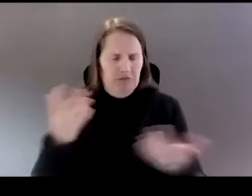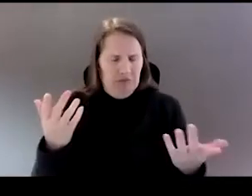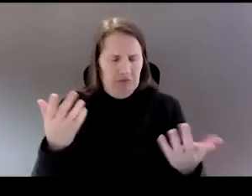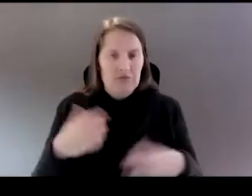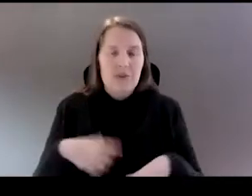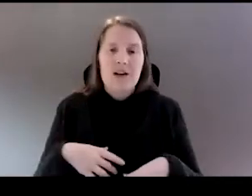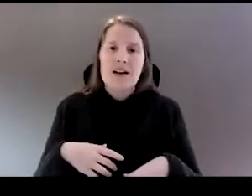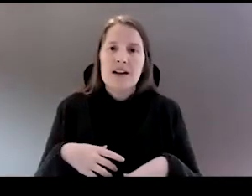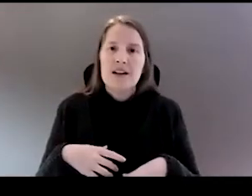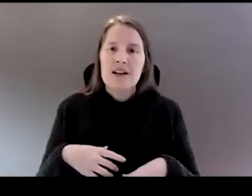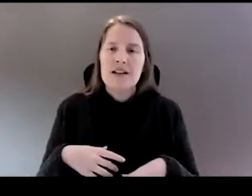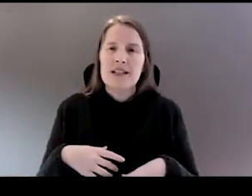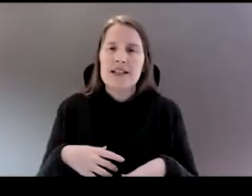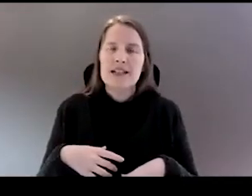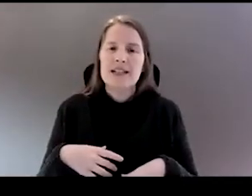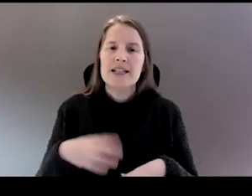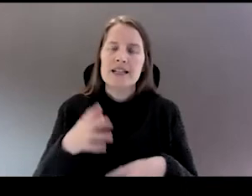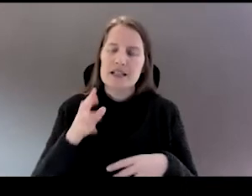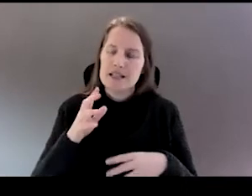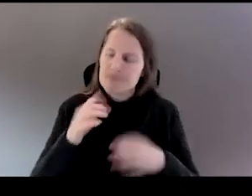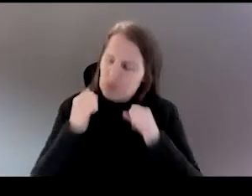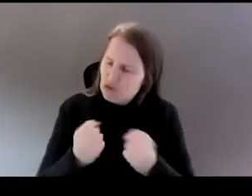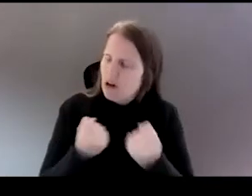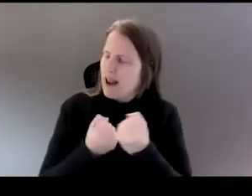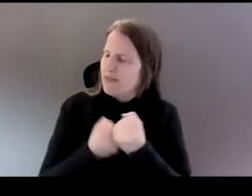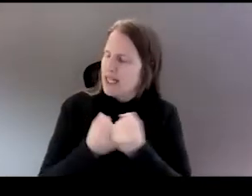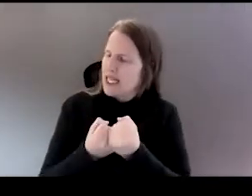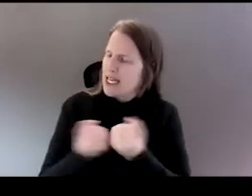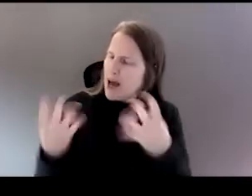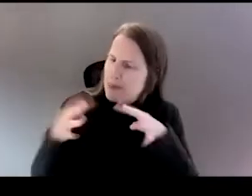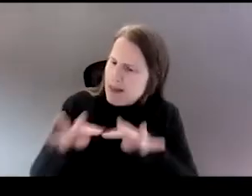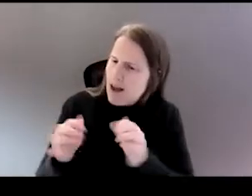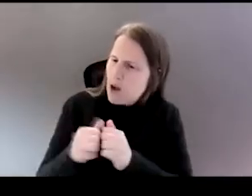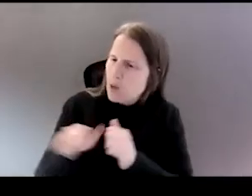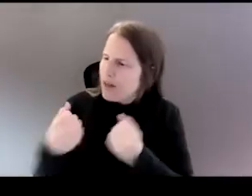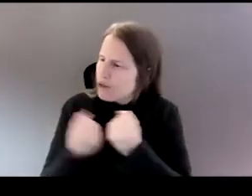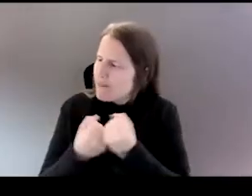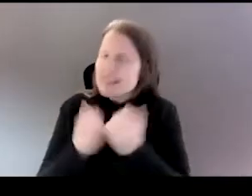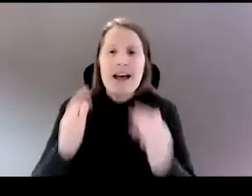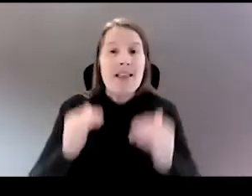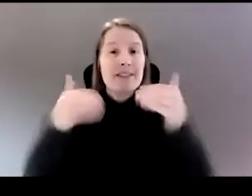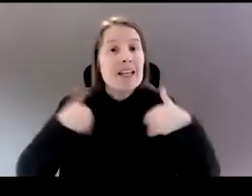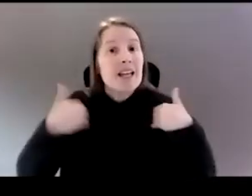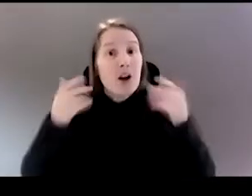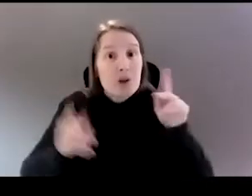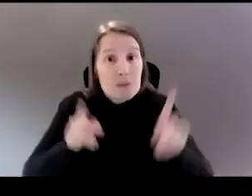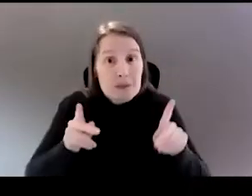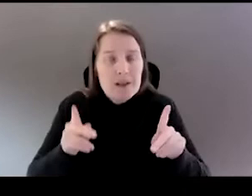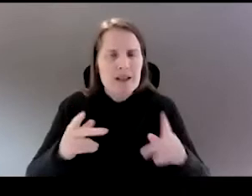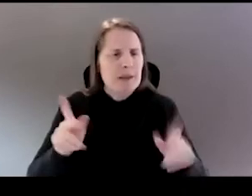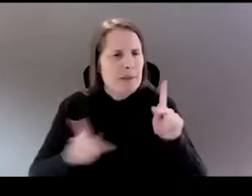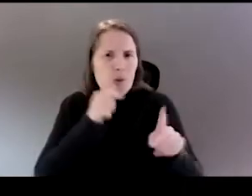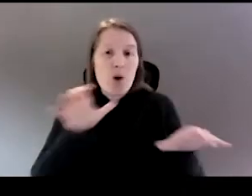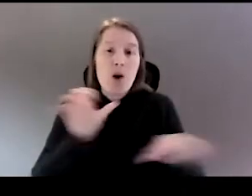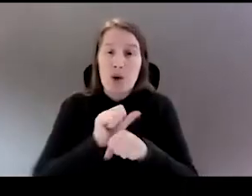being a strong advocate, aligning other advocates, elevating younger people and people that are doing intersectional work